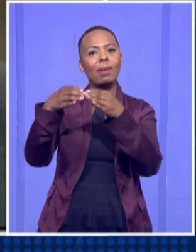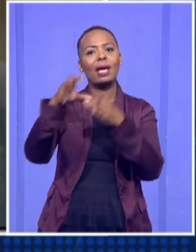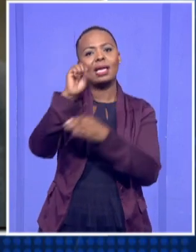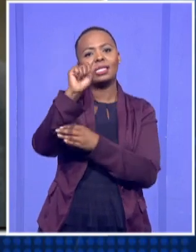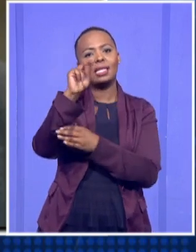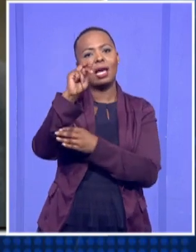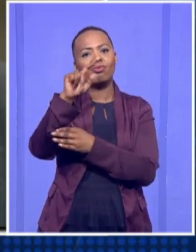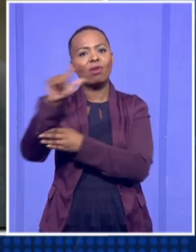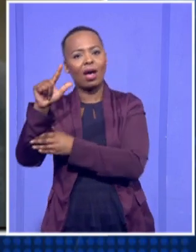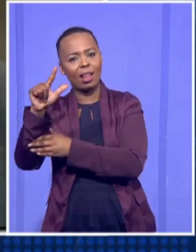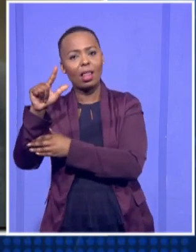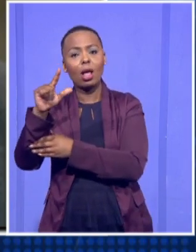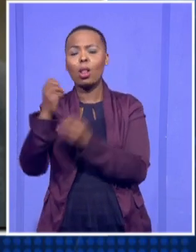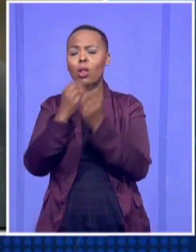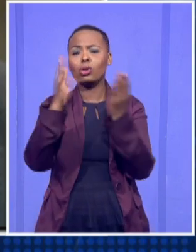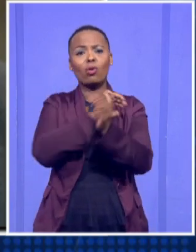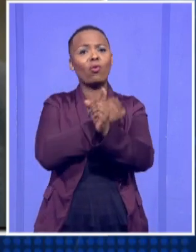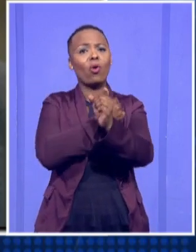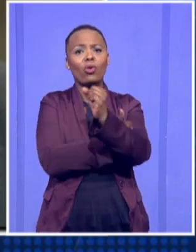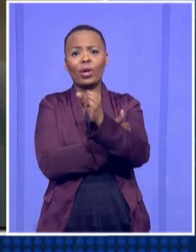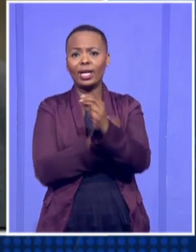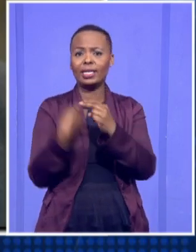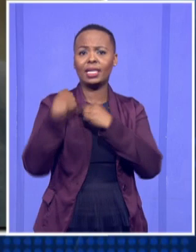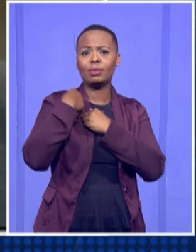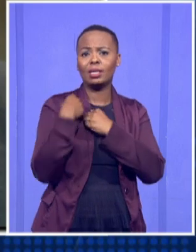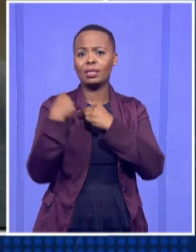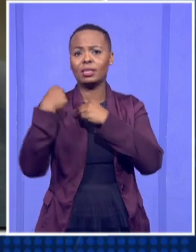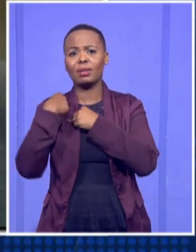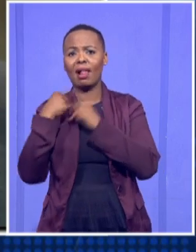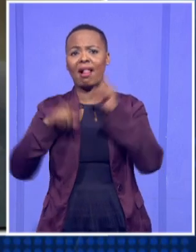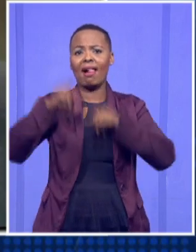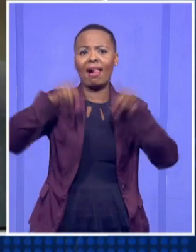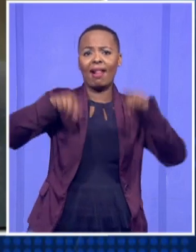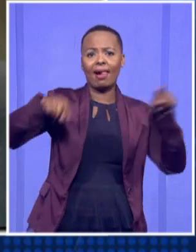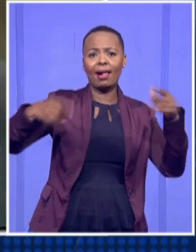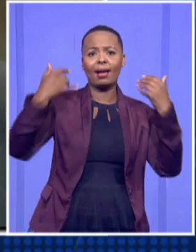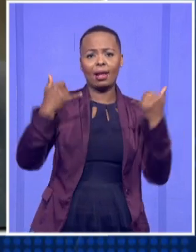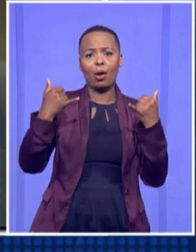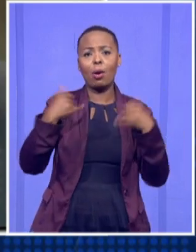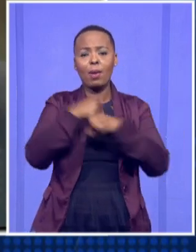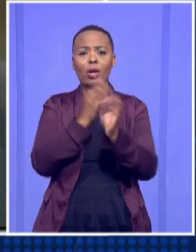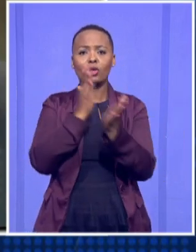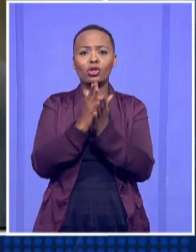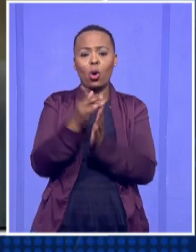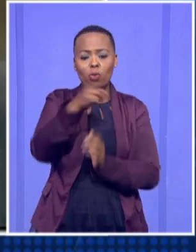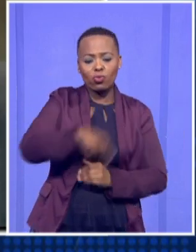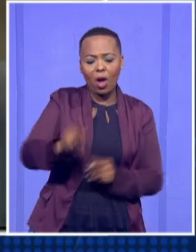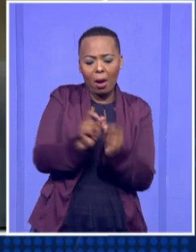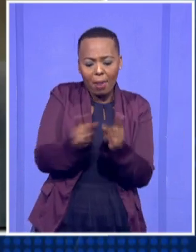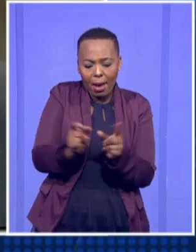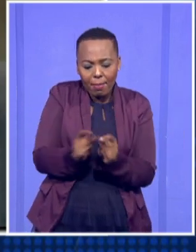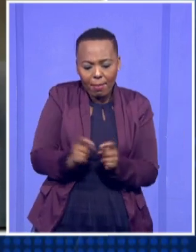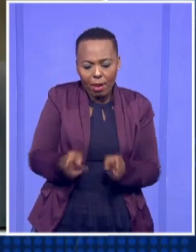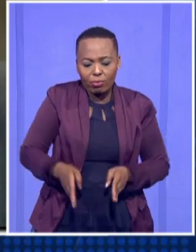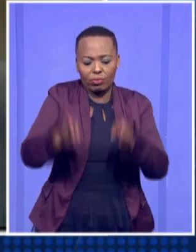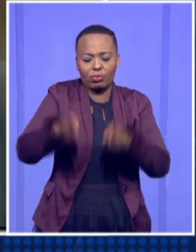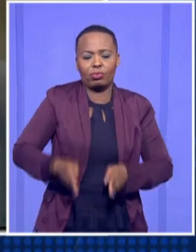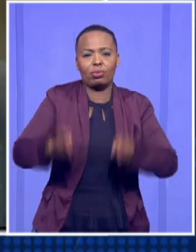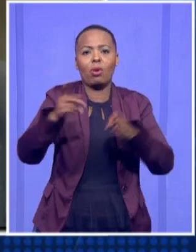there are so many of these authorities that are responsible for ensuring that these potholes are fixed, I think every time there's a